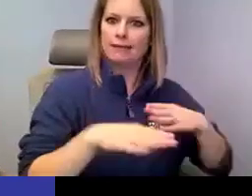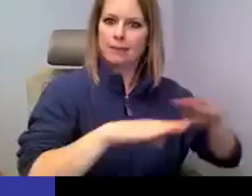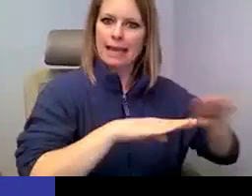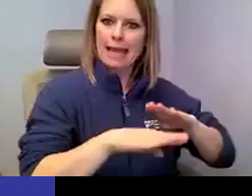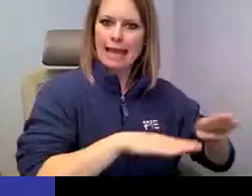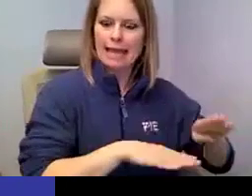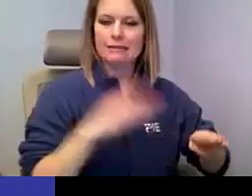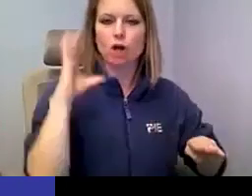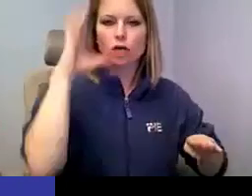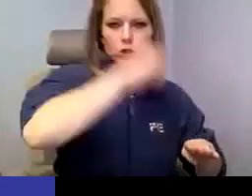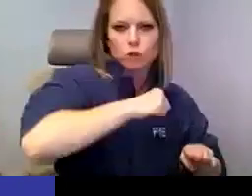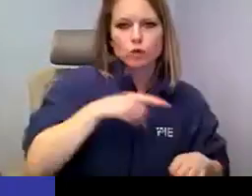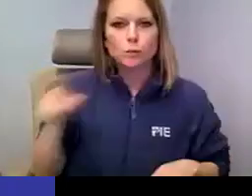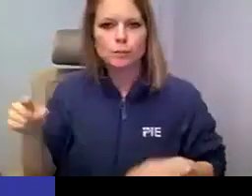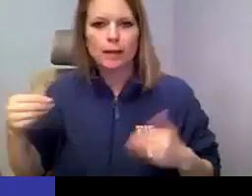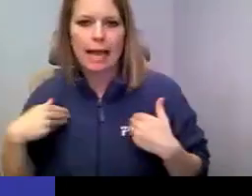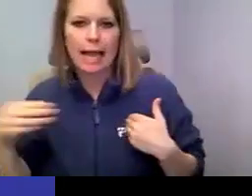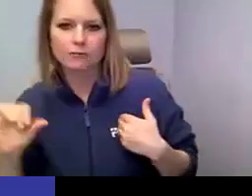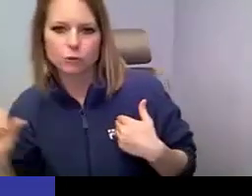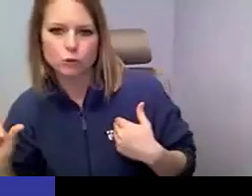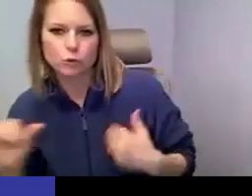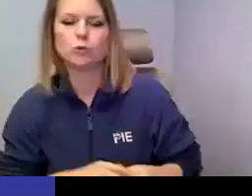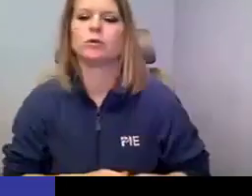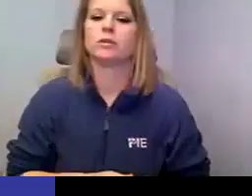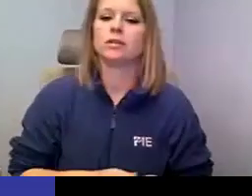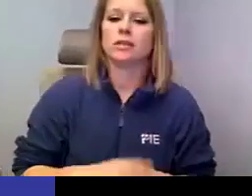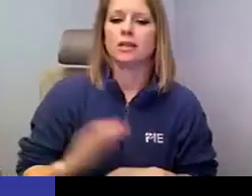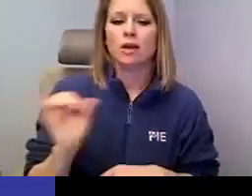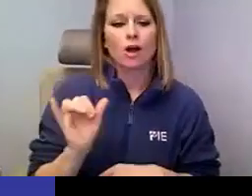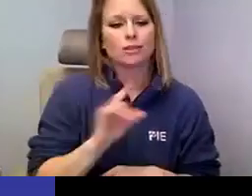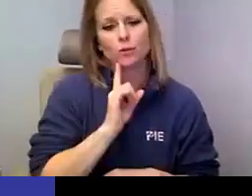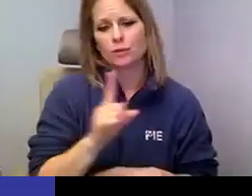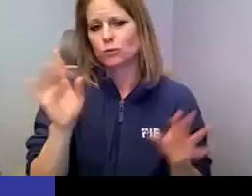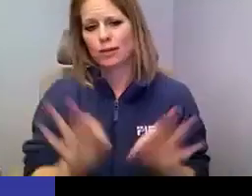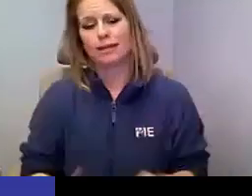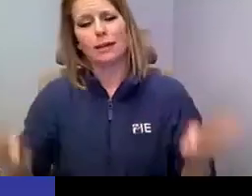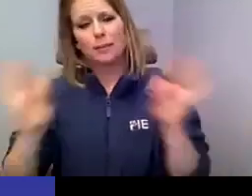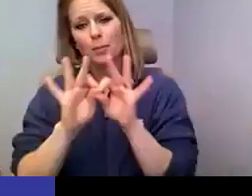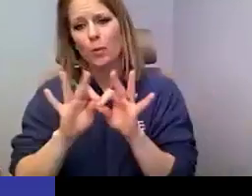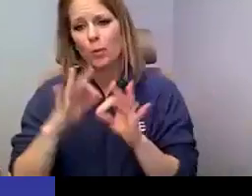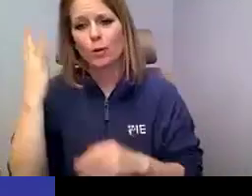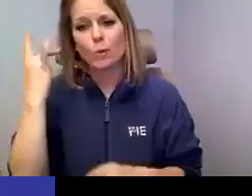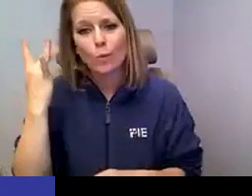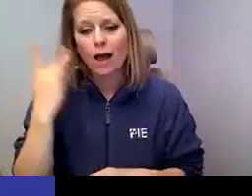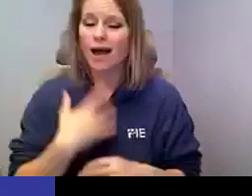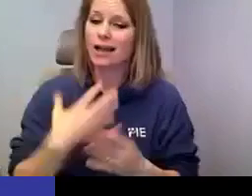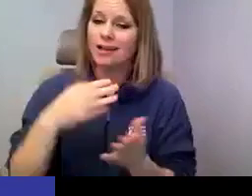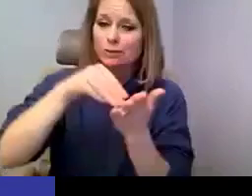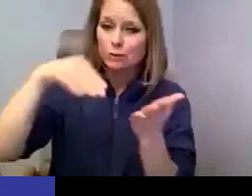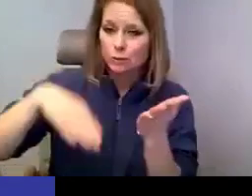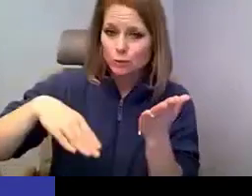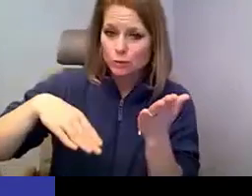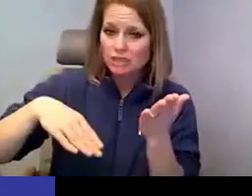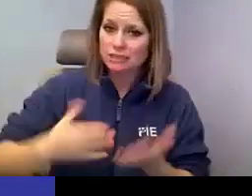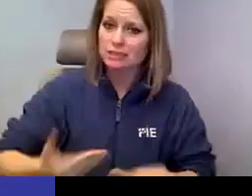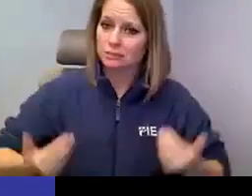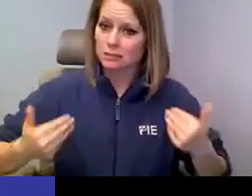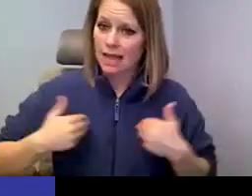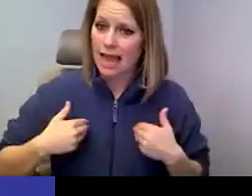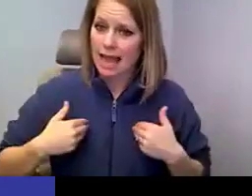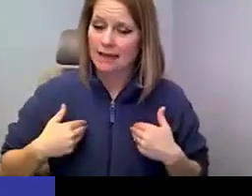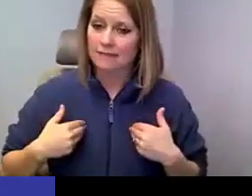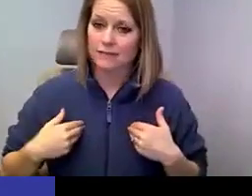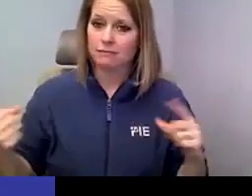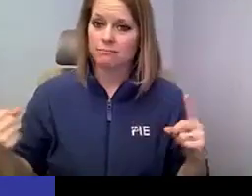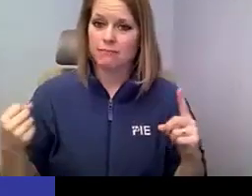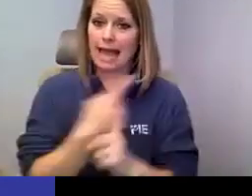of their parents. And finally, it's so important because we know students who have adverse